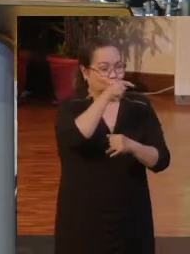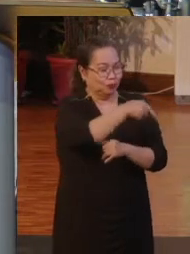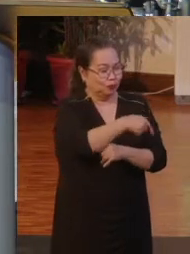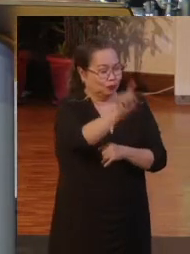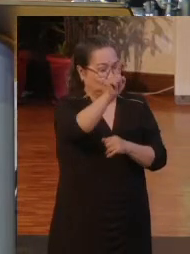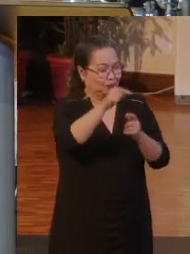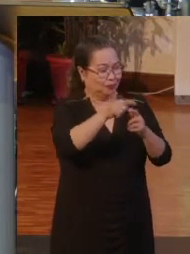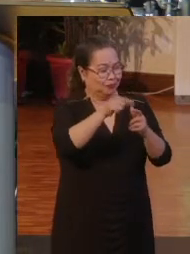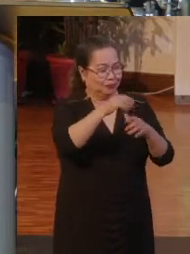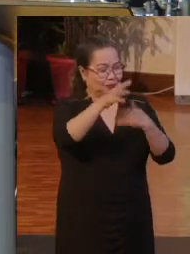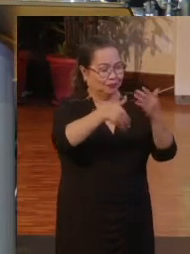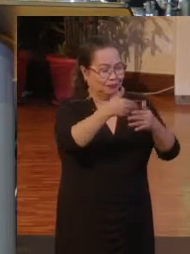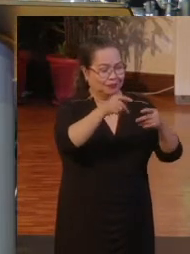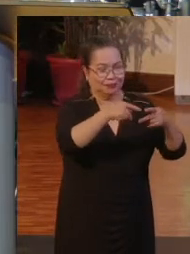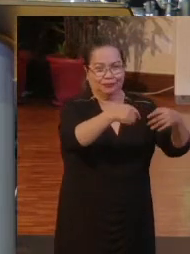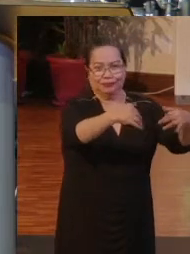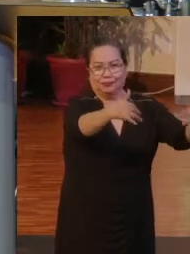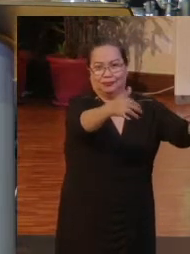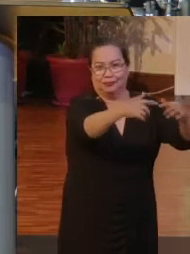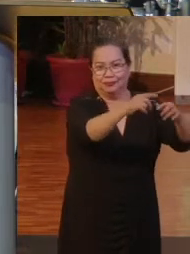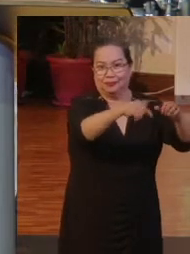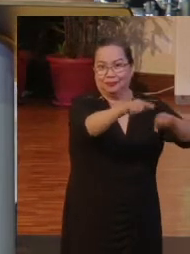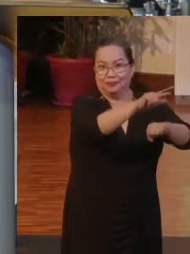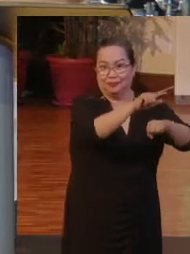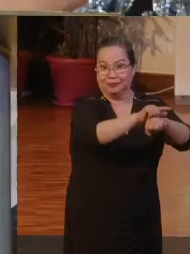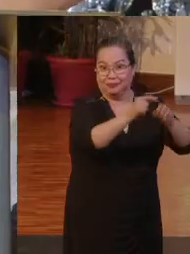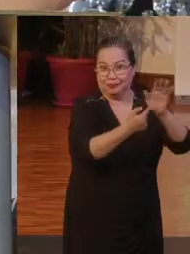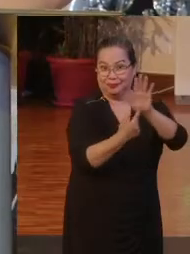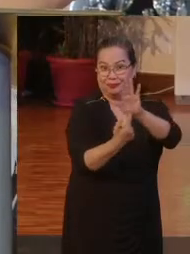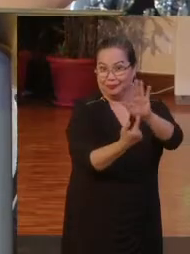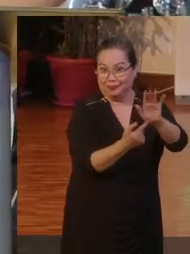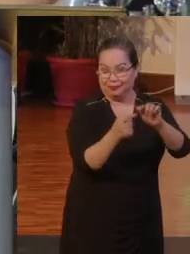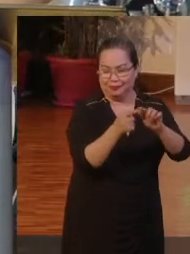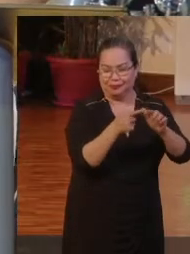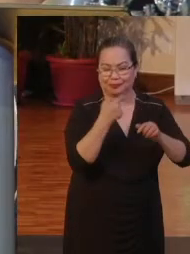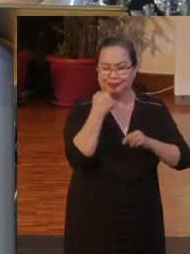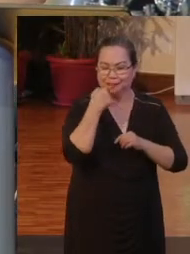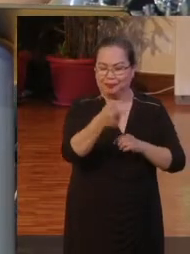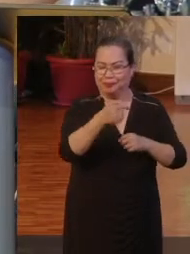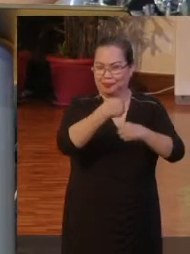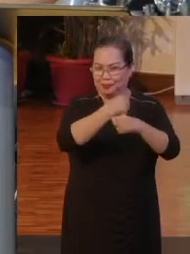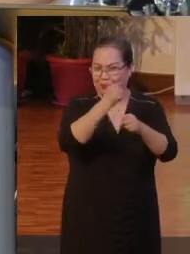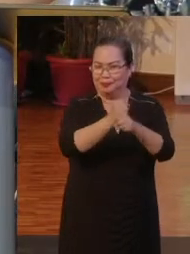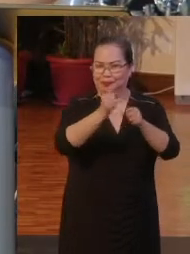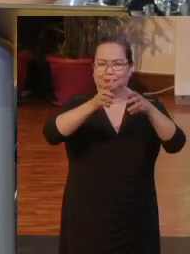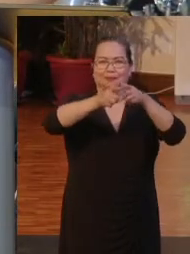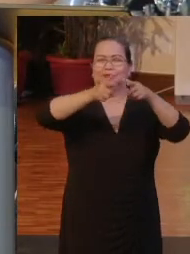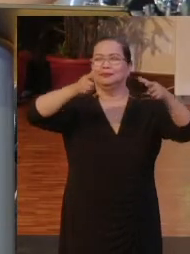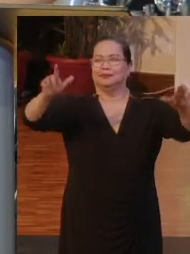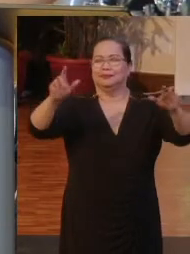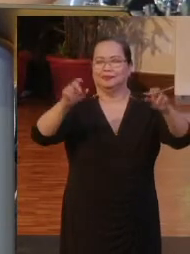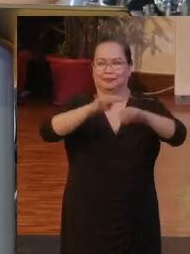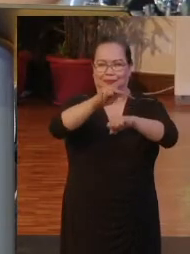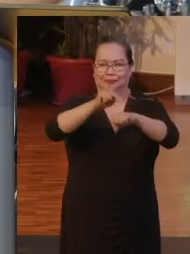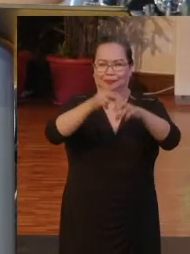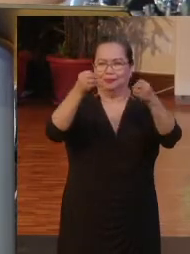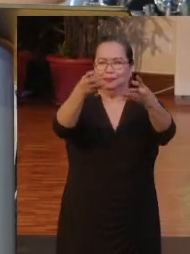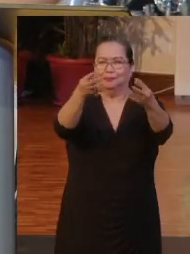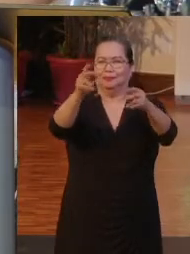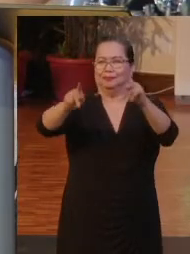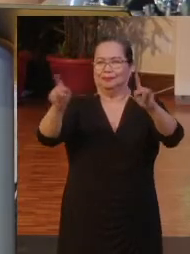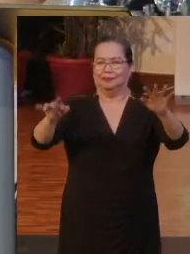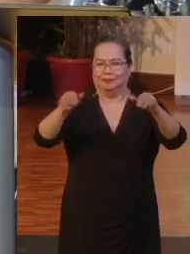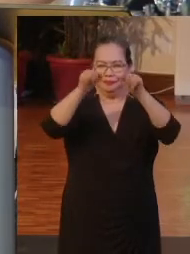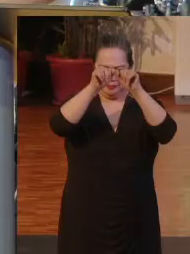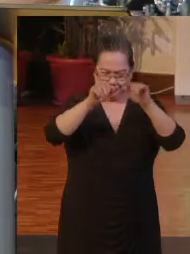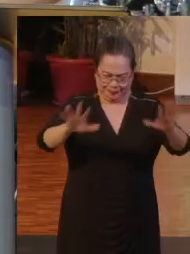country and your kindred and your father's house to the land I will show you, and I will make you a great nation. And I will bless